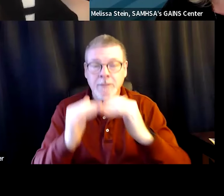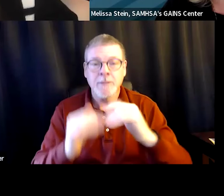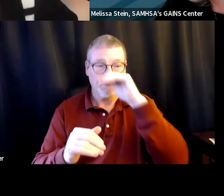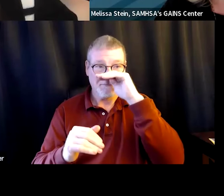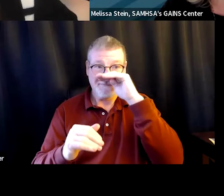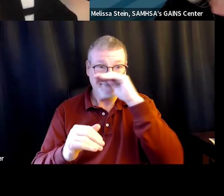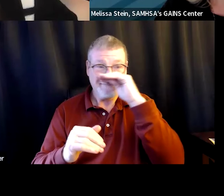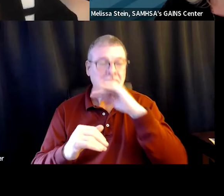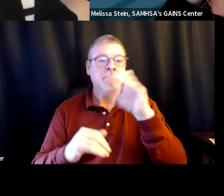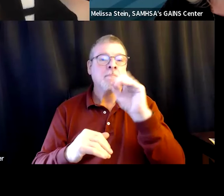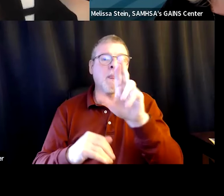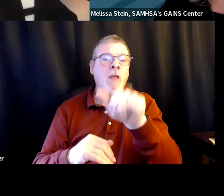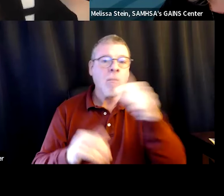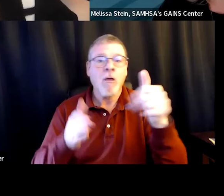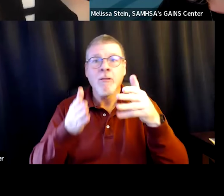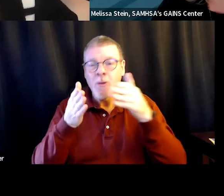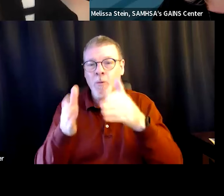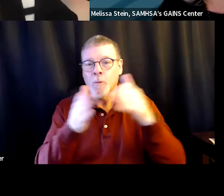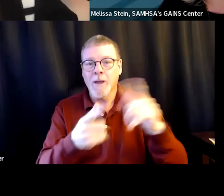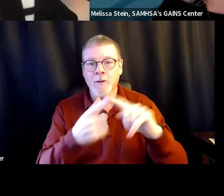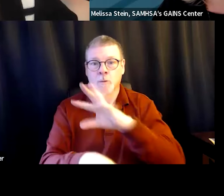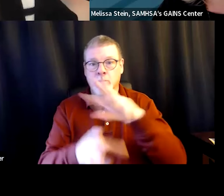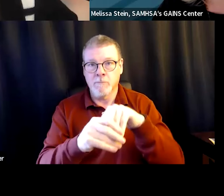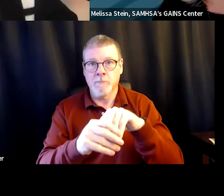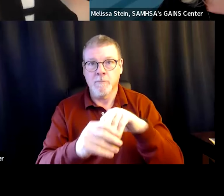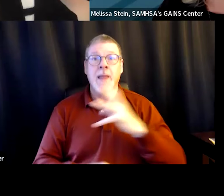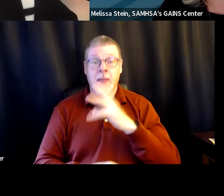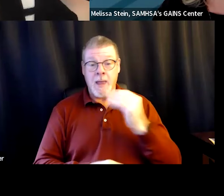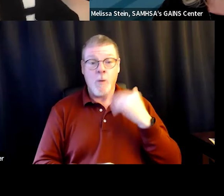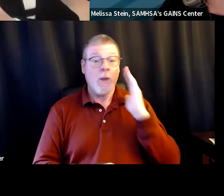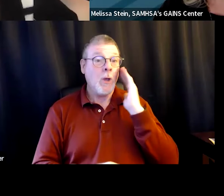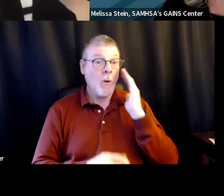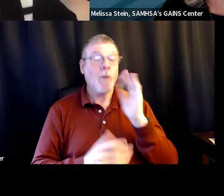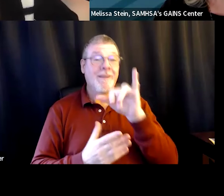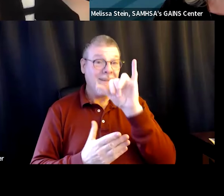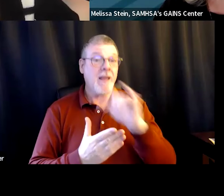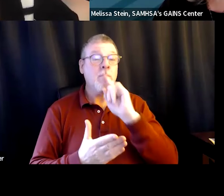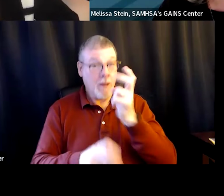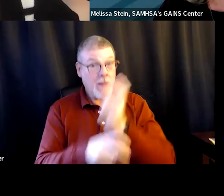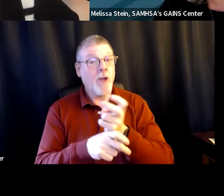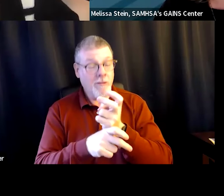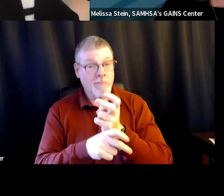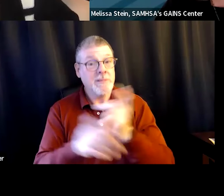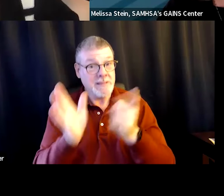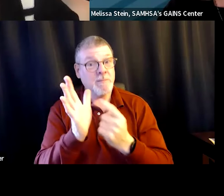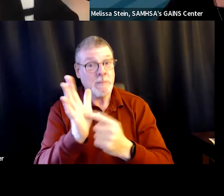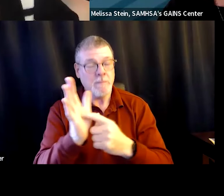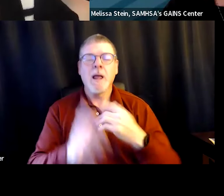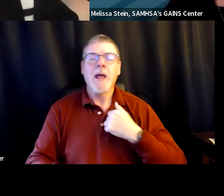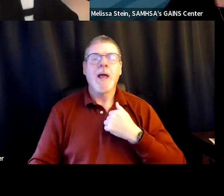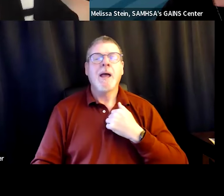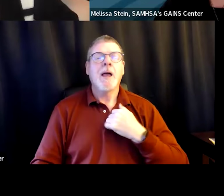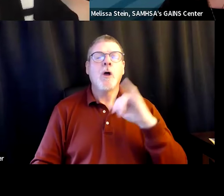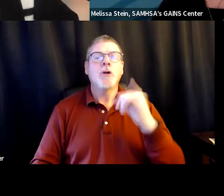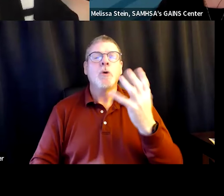ways to get engaged. And we know that that can be hard to do at times. So I just wanted to maybe bring